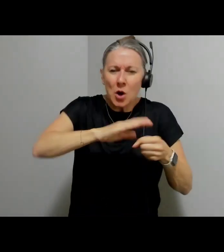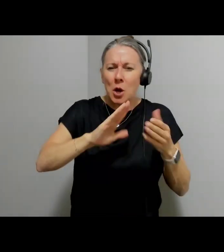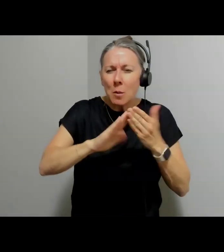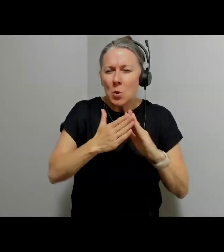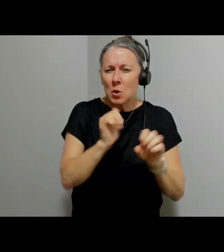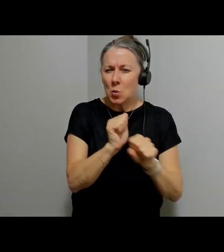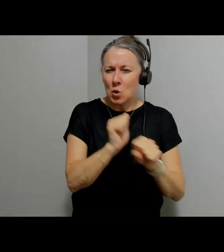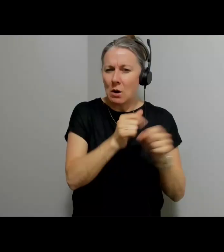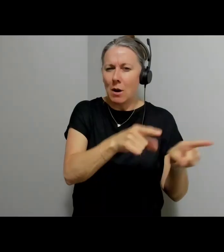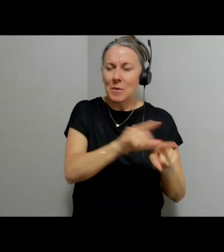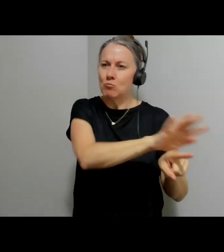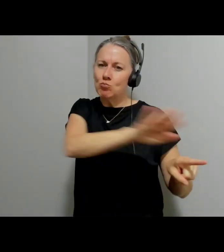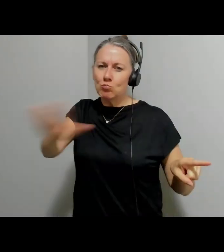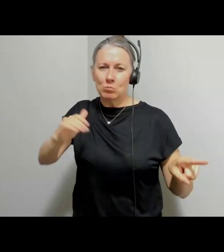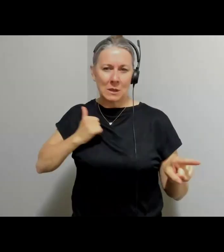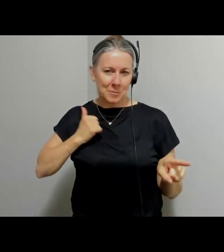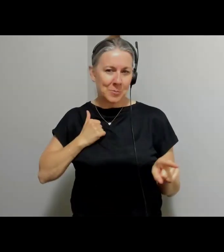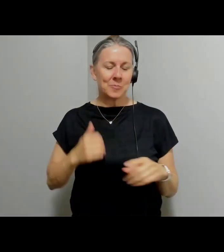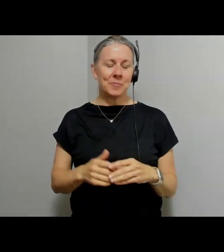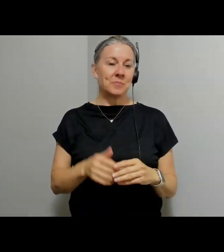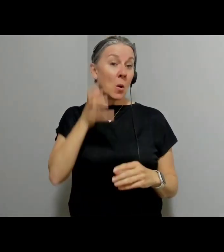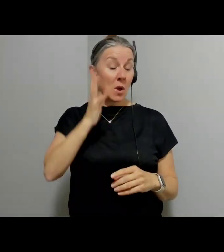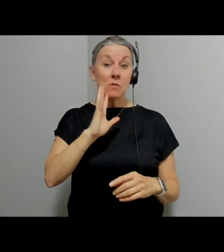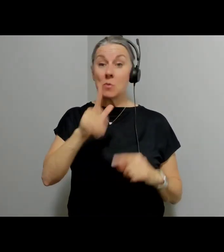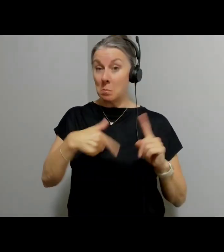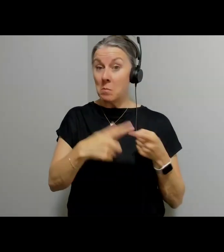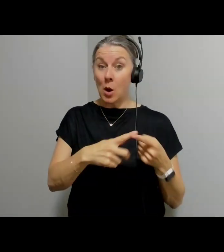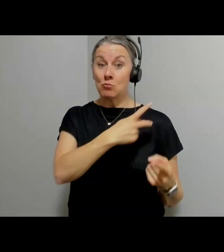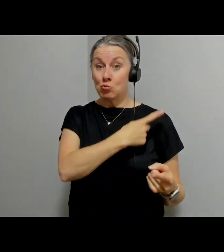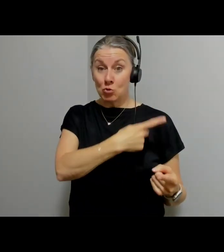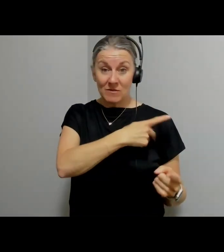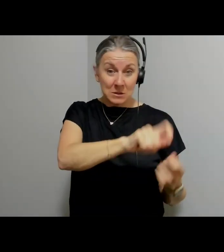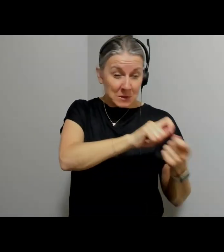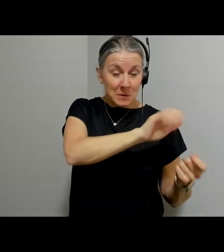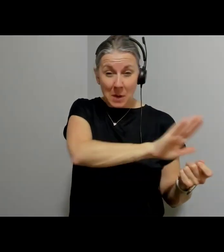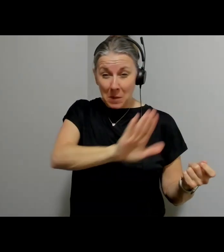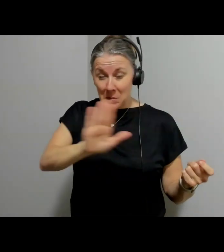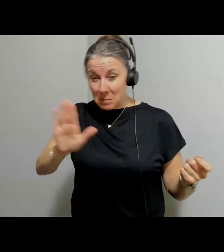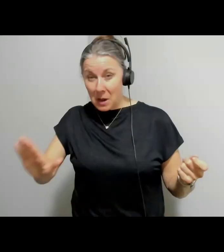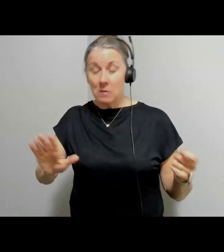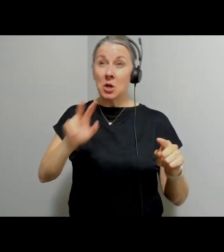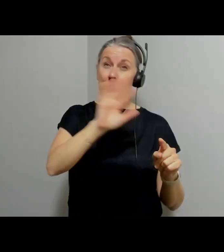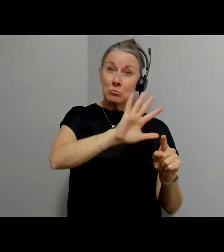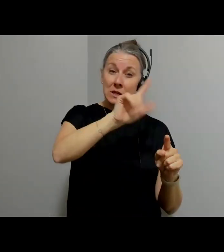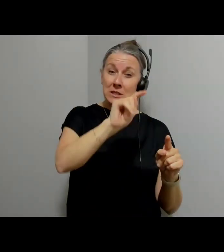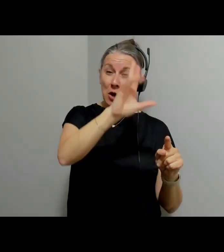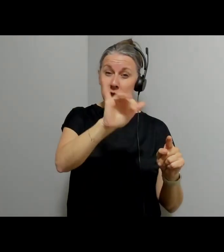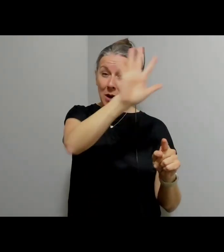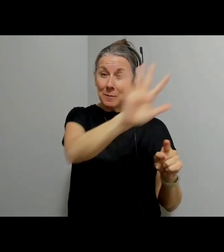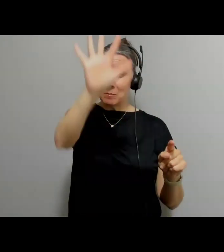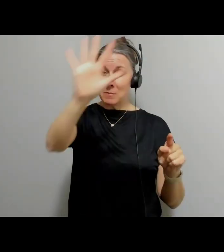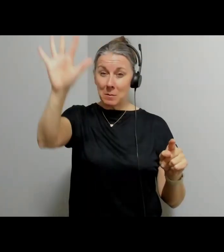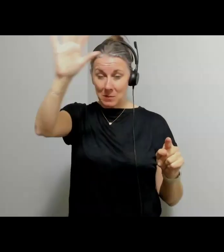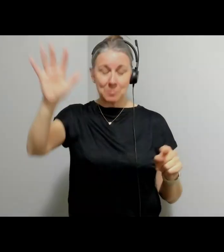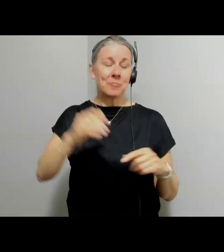happening. We're going to talk what's happening provincially and territorially. We're going to check in with what some of those